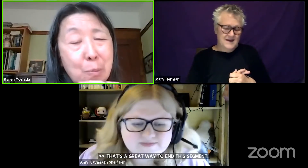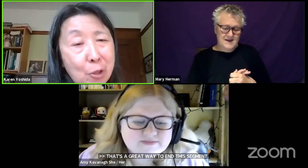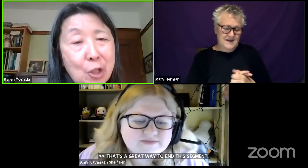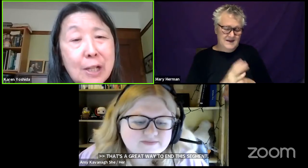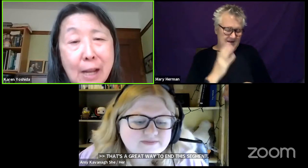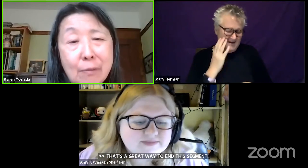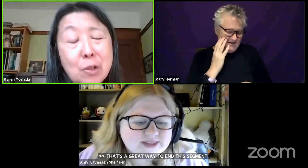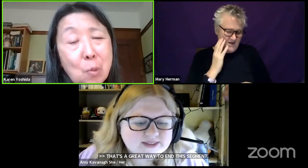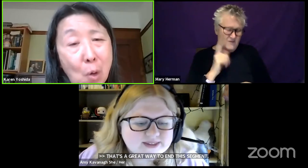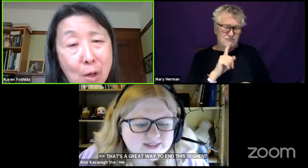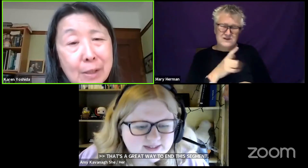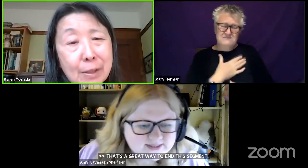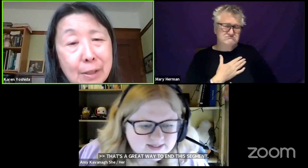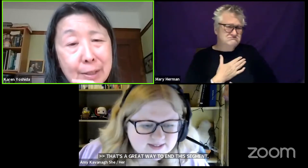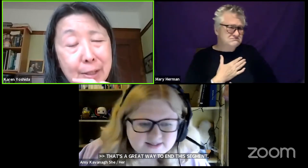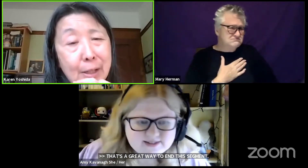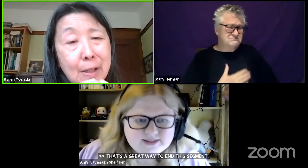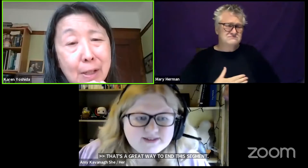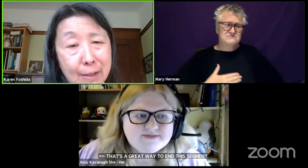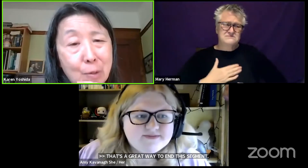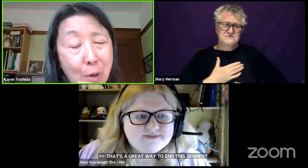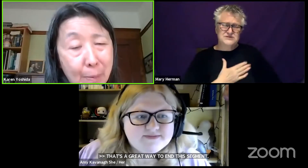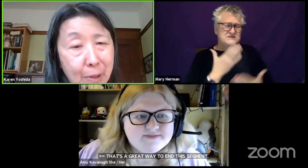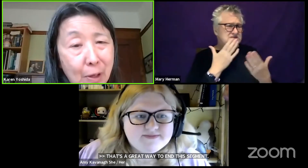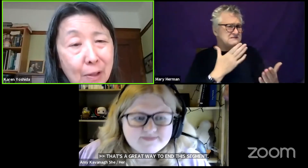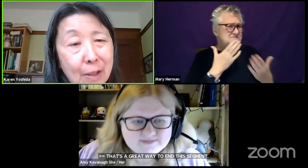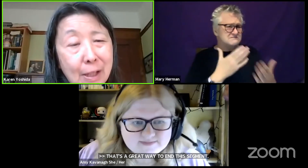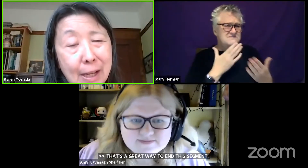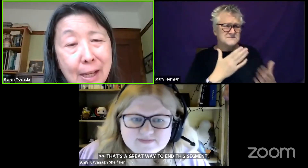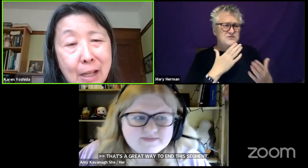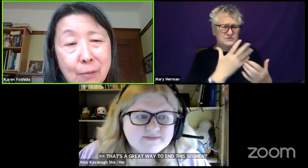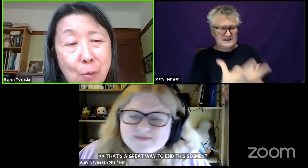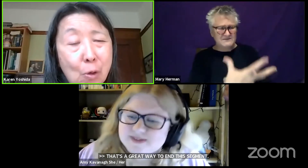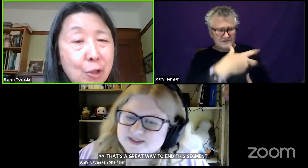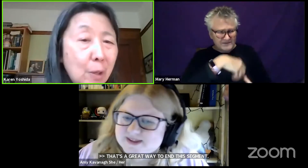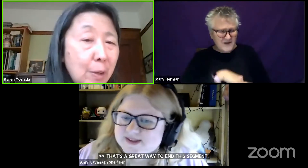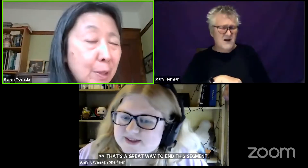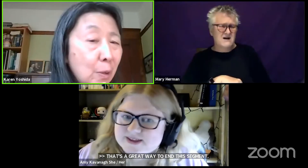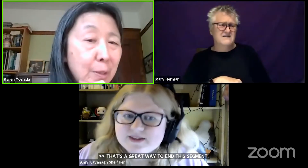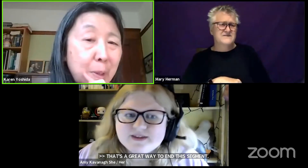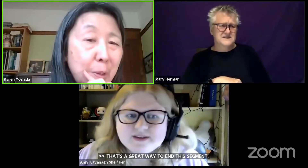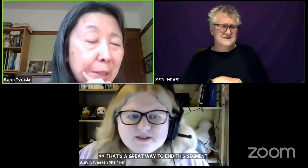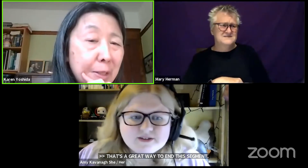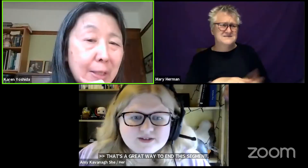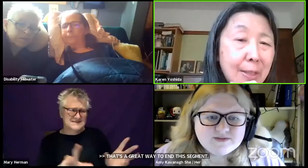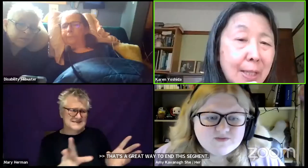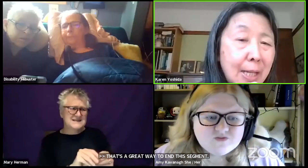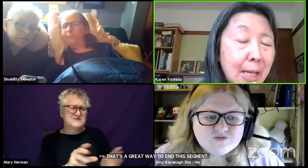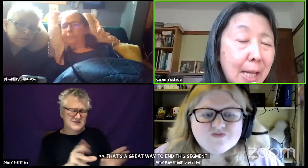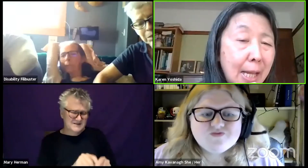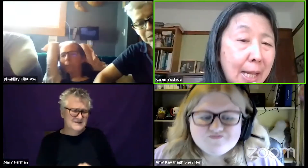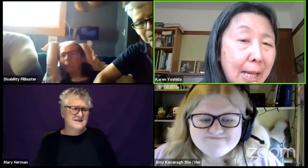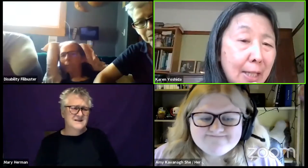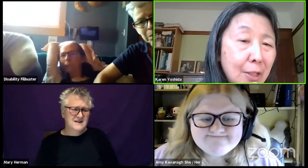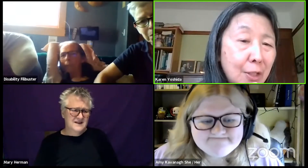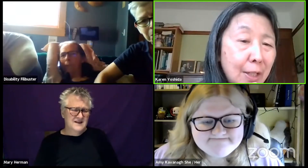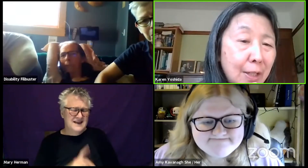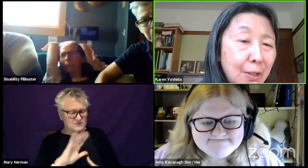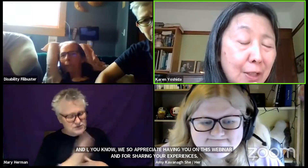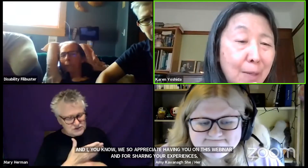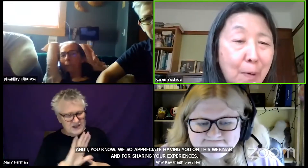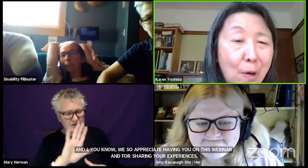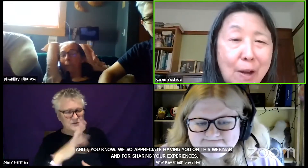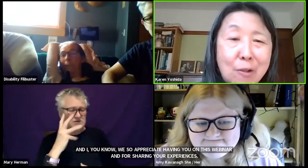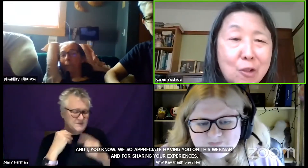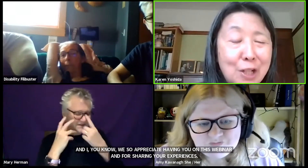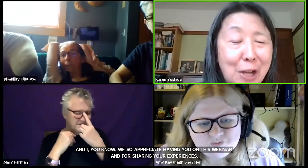we so appreciate having you on this webinar and for sharing your experiences, and